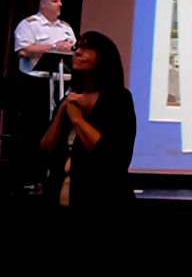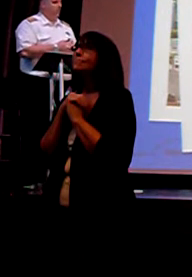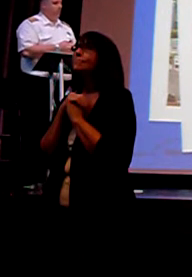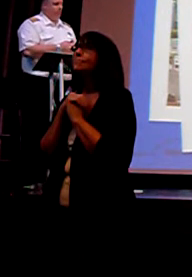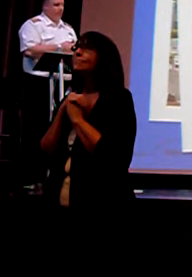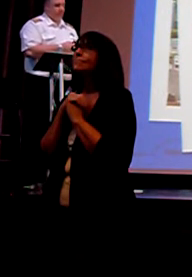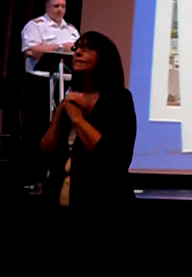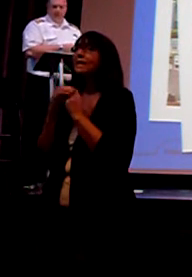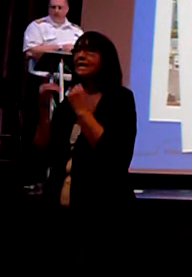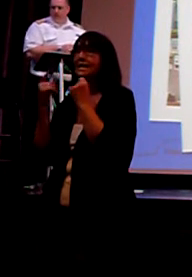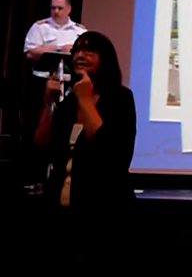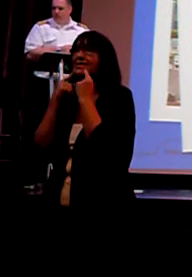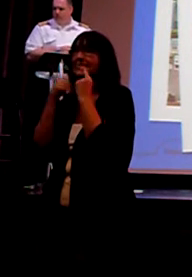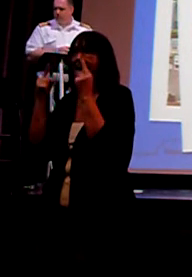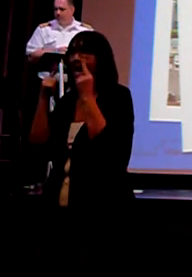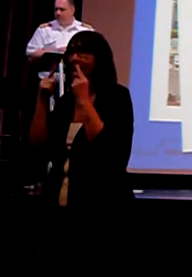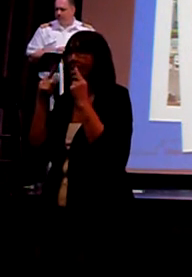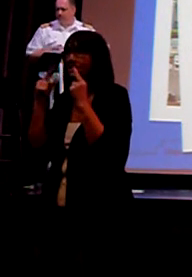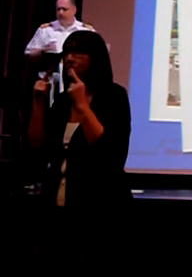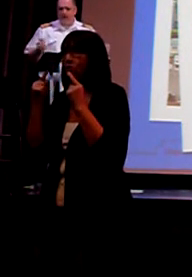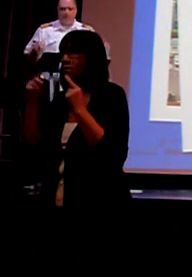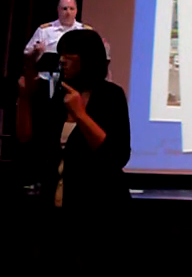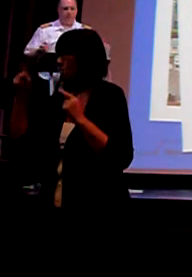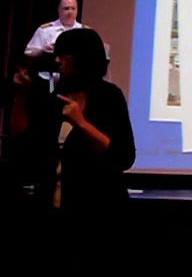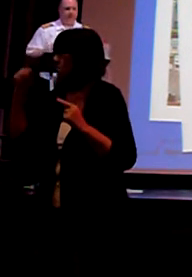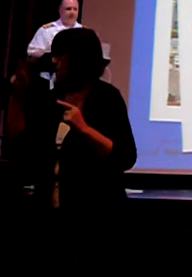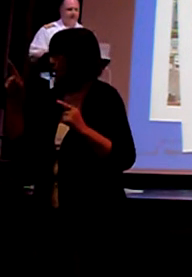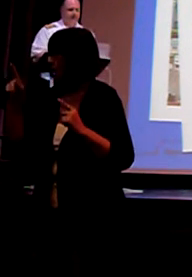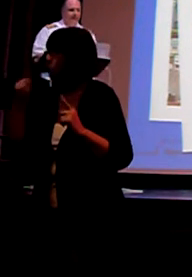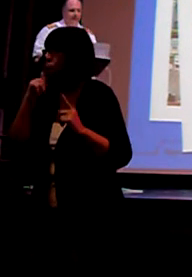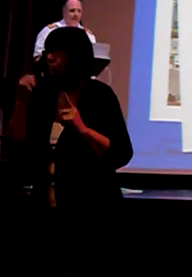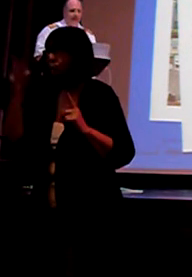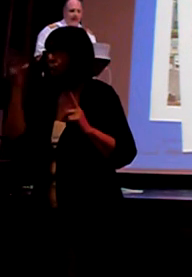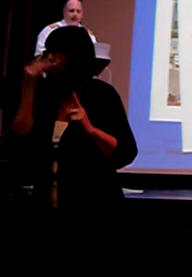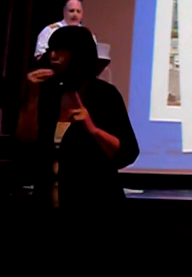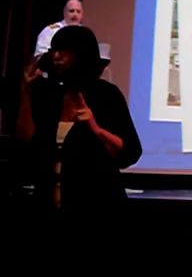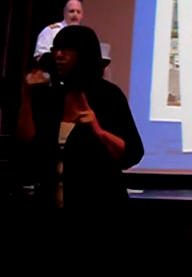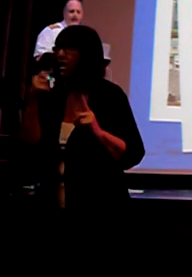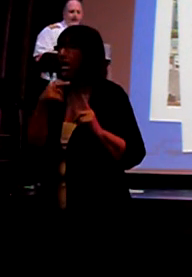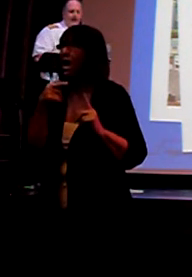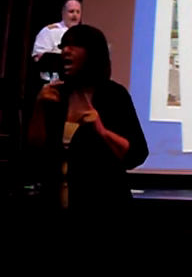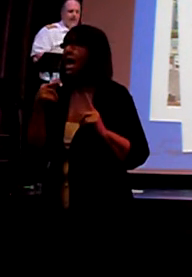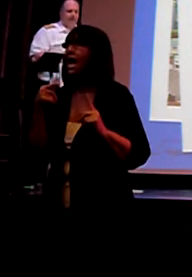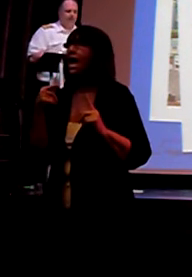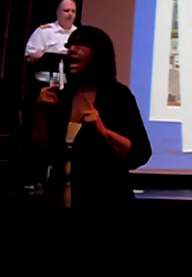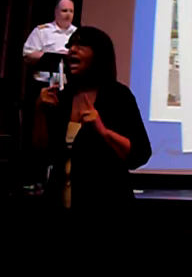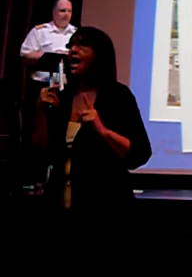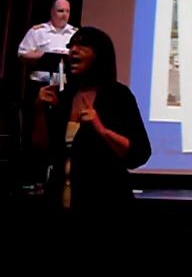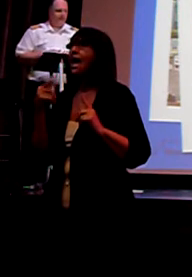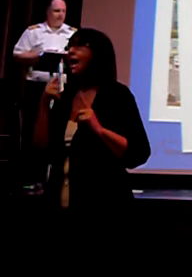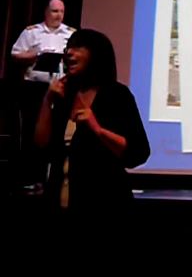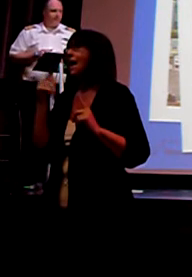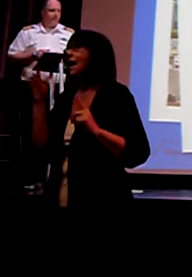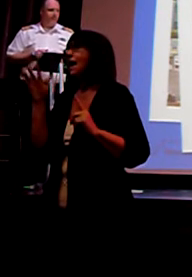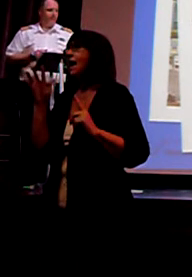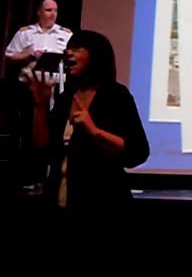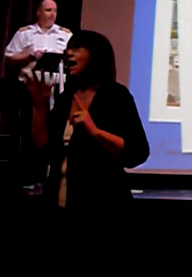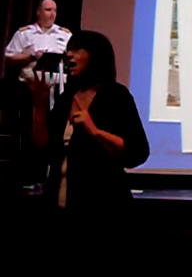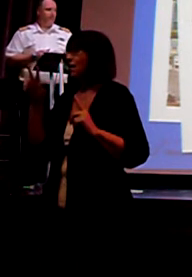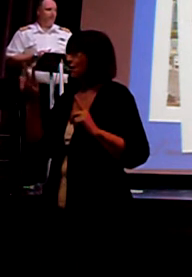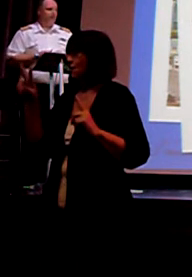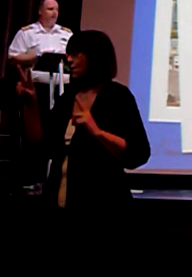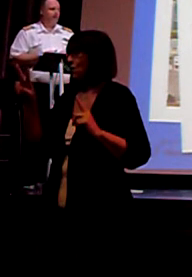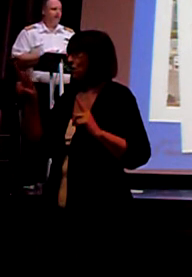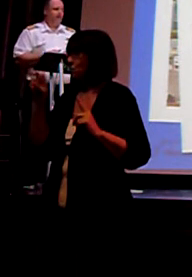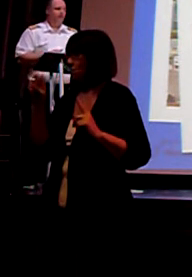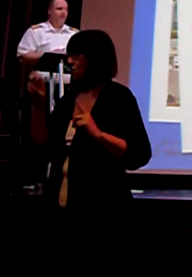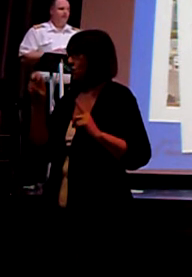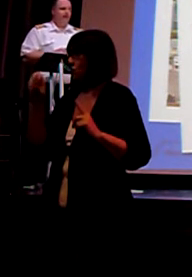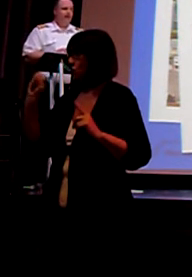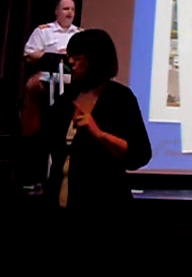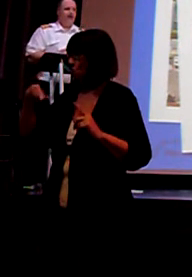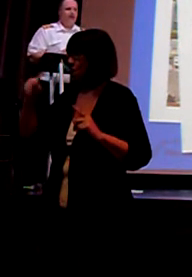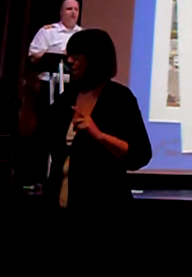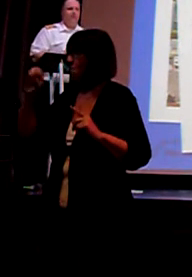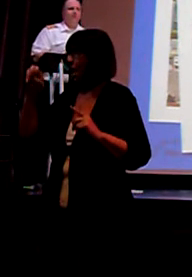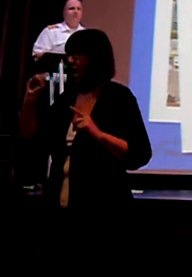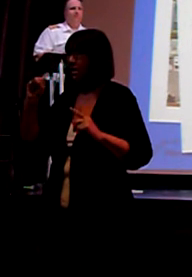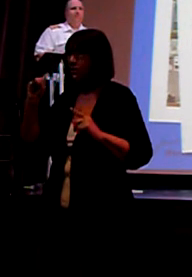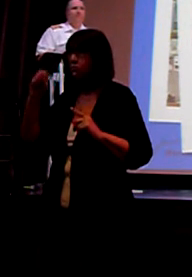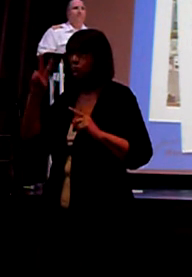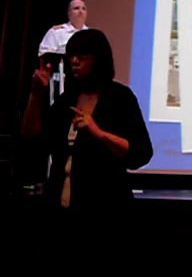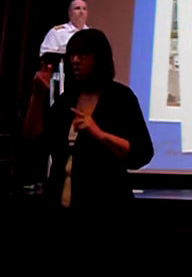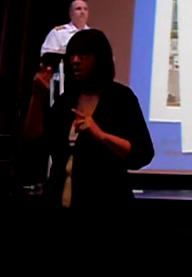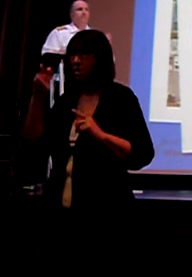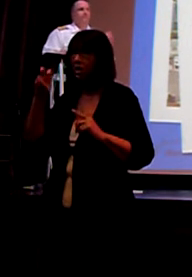national parks, and it looks absolutely fantastic. It is about 200 square miles, and it